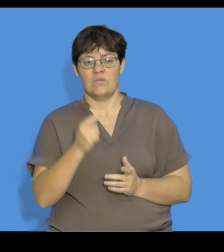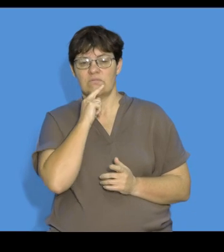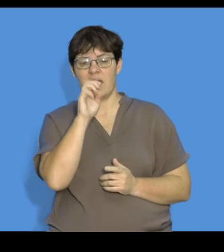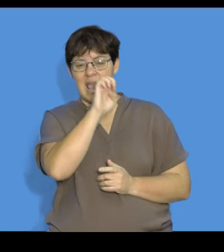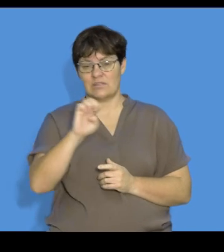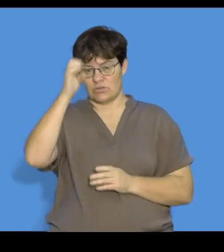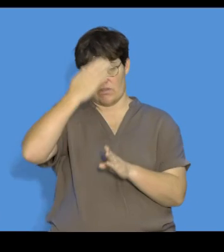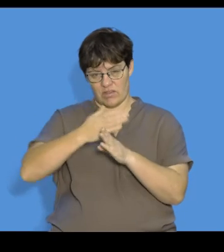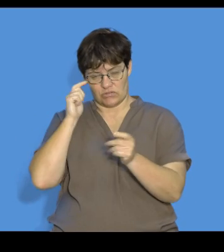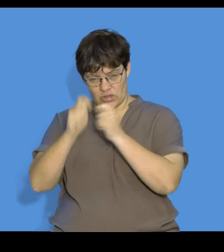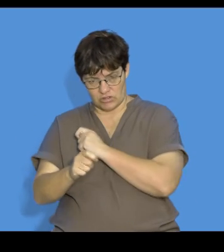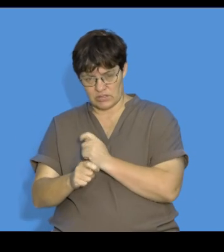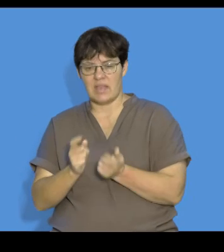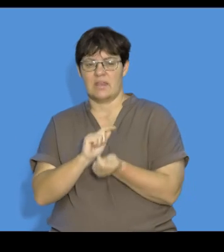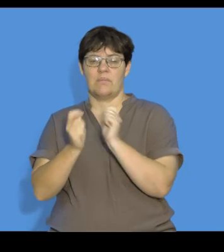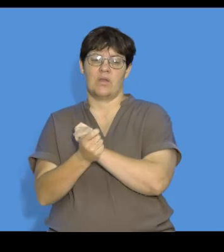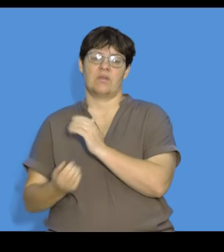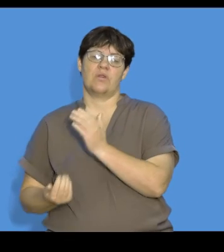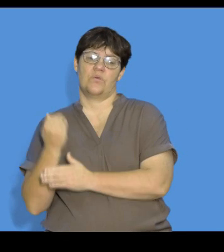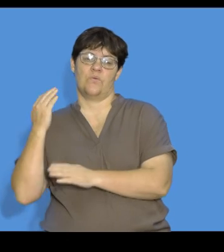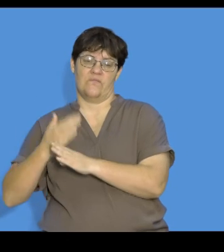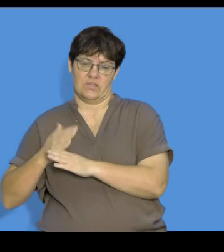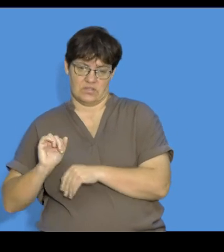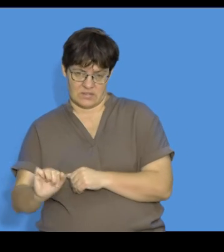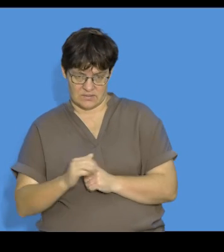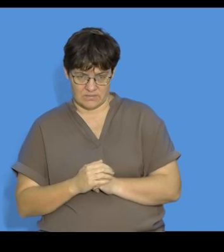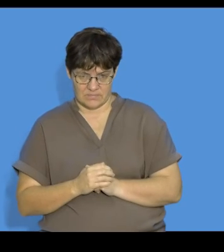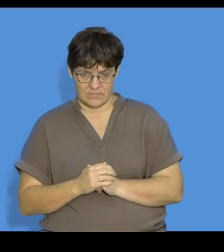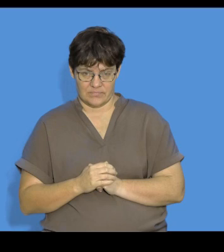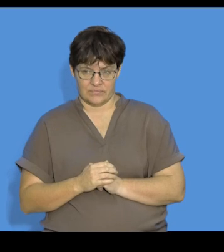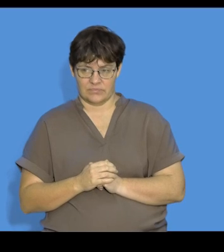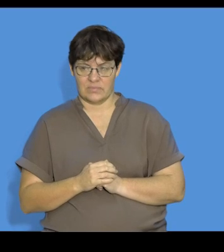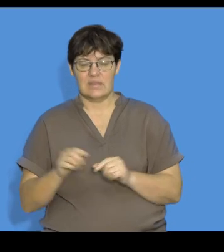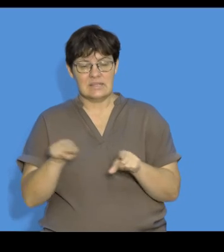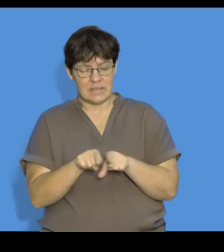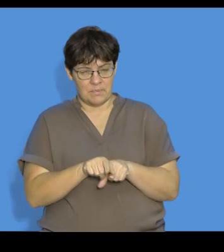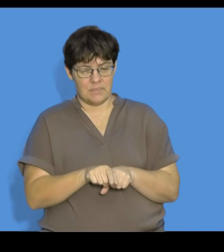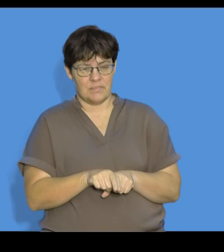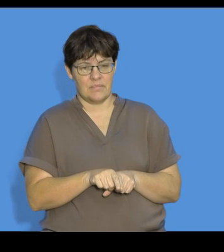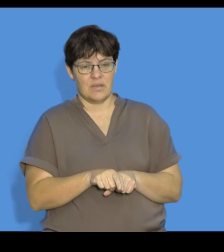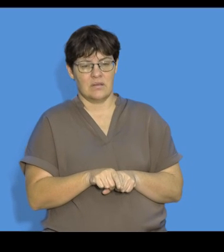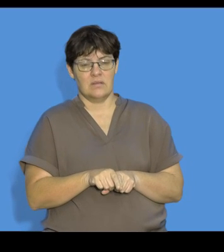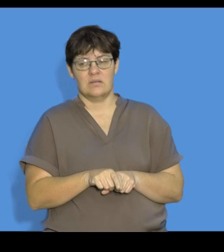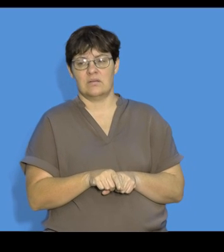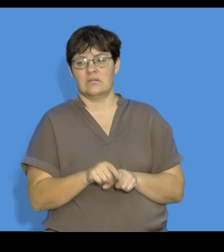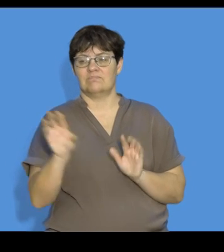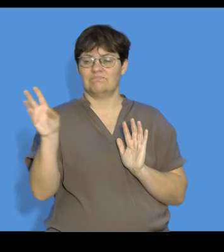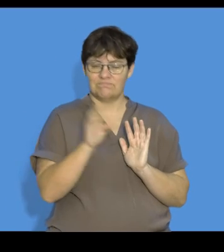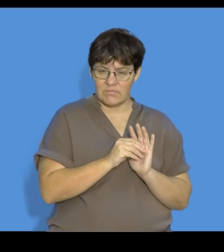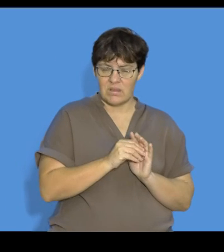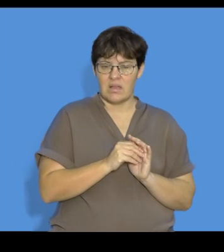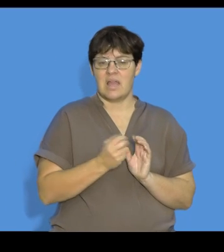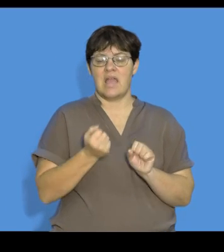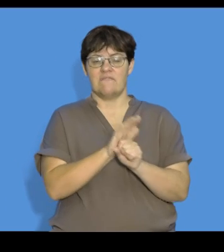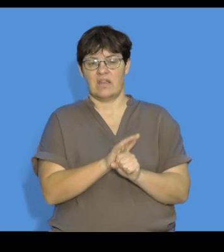the exponential function as well, and it became another function. Also, you need to please